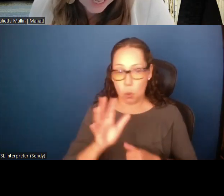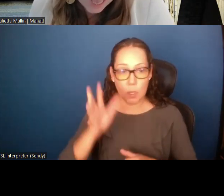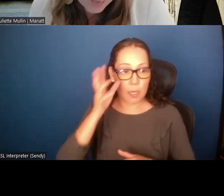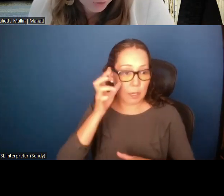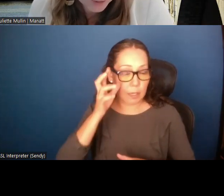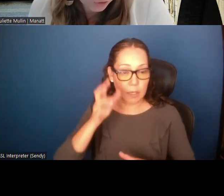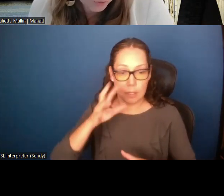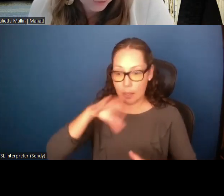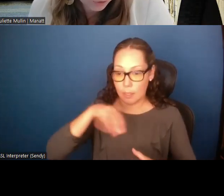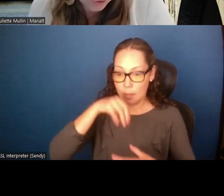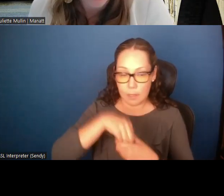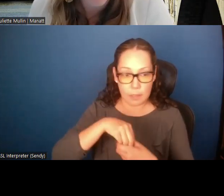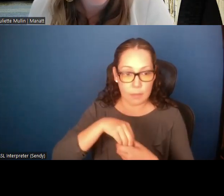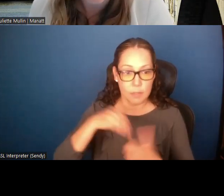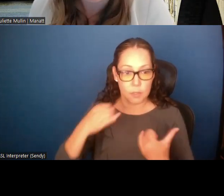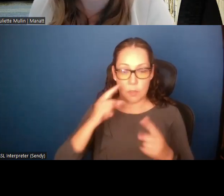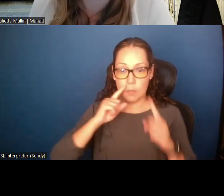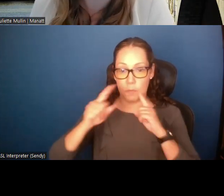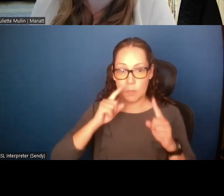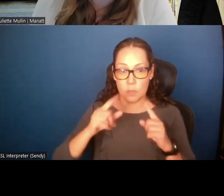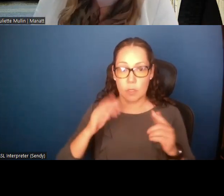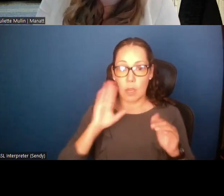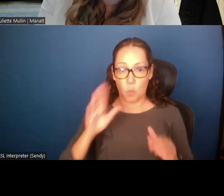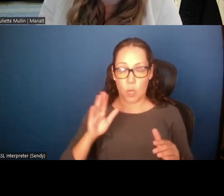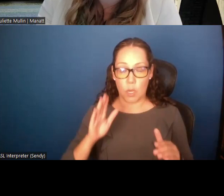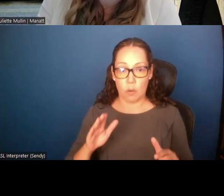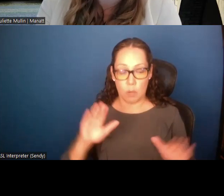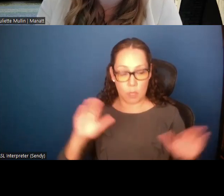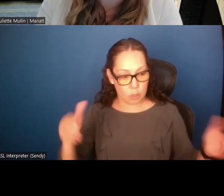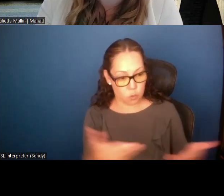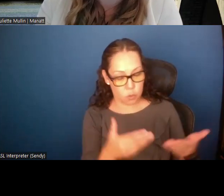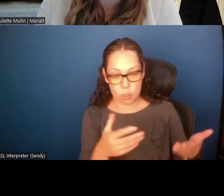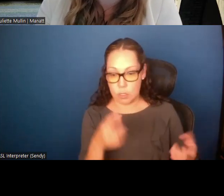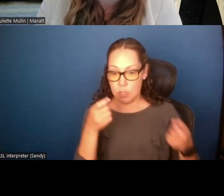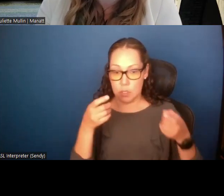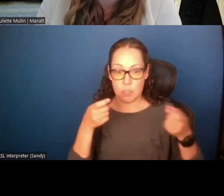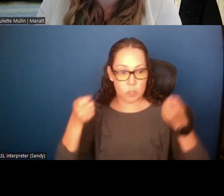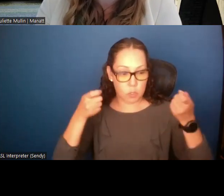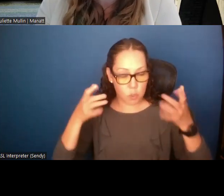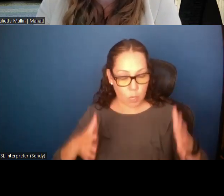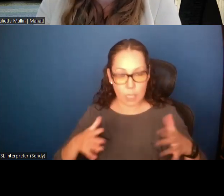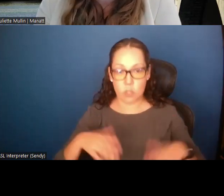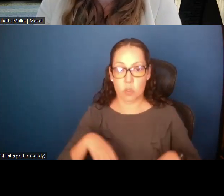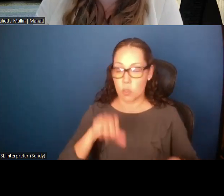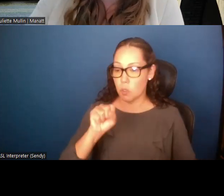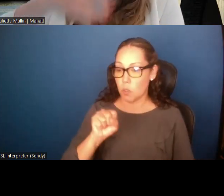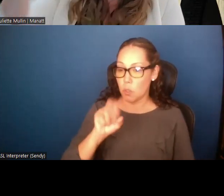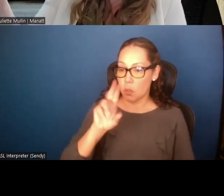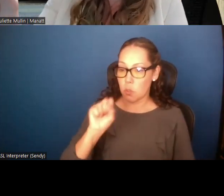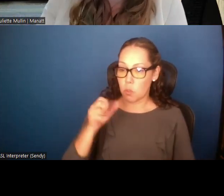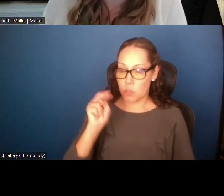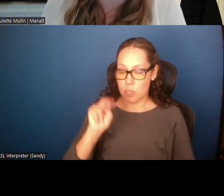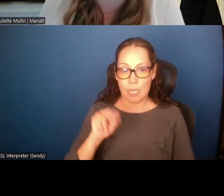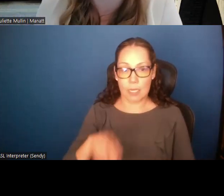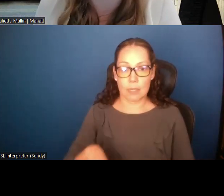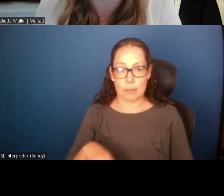today. I'm going to introduce the director of the Department of Aging, Susan Demeroy, to provide a